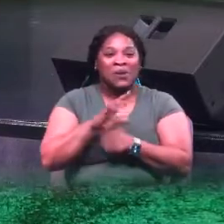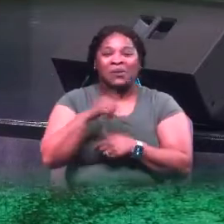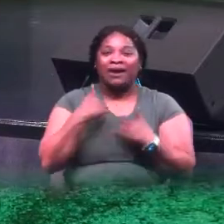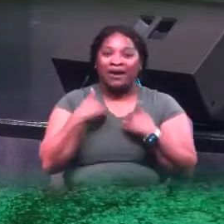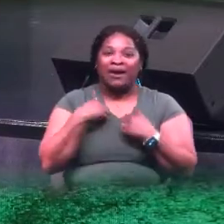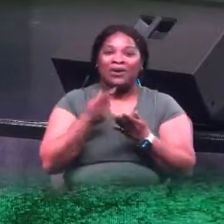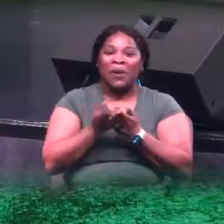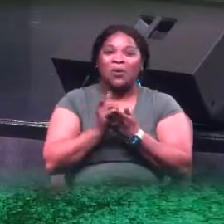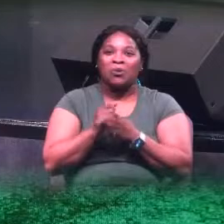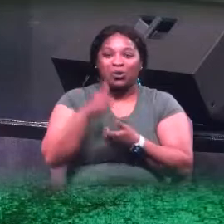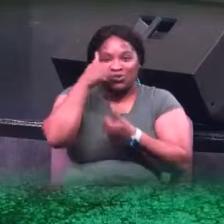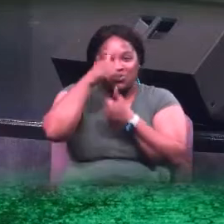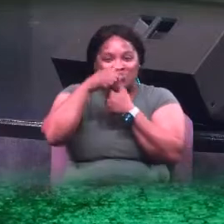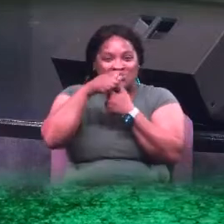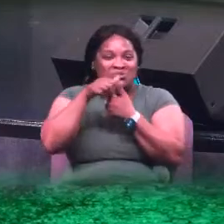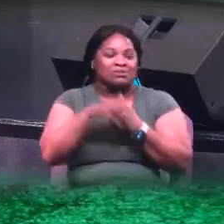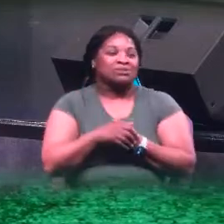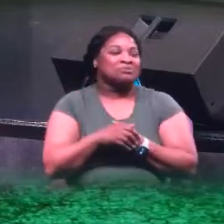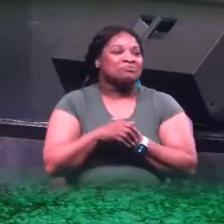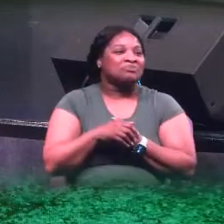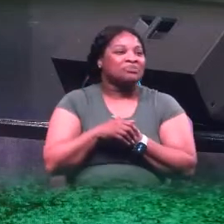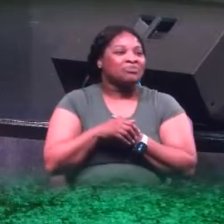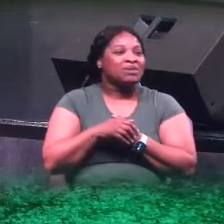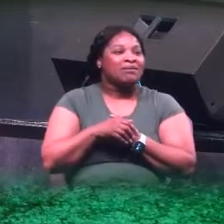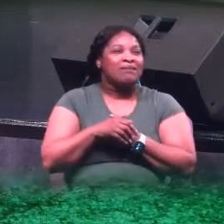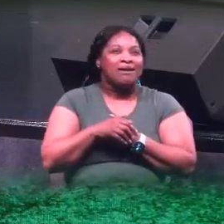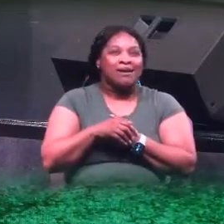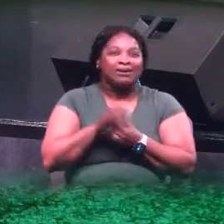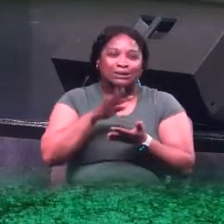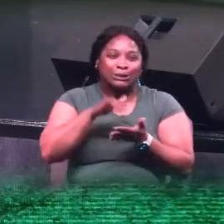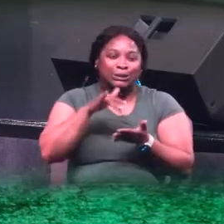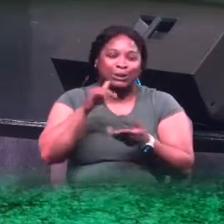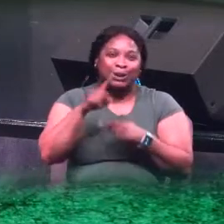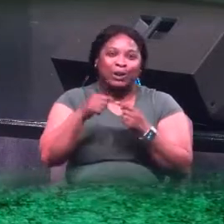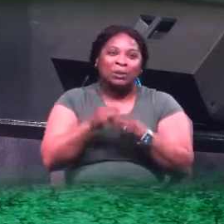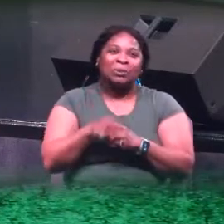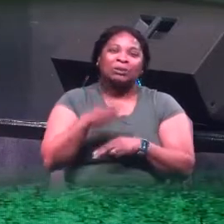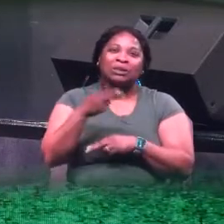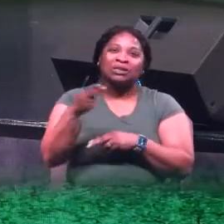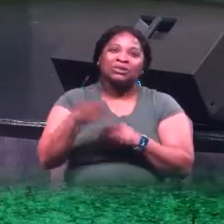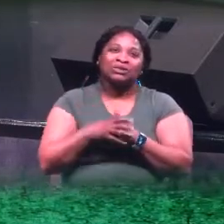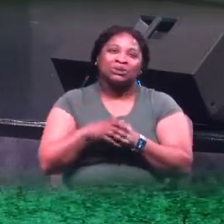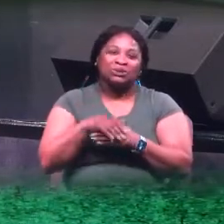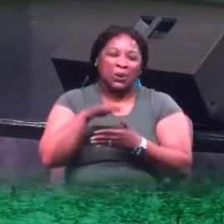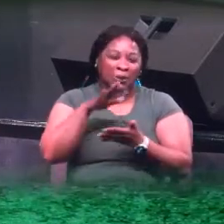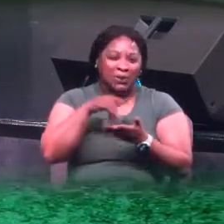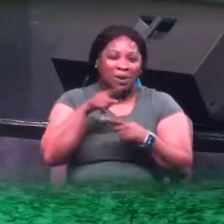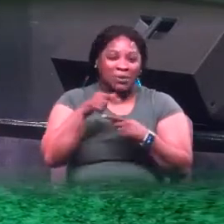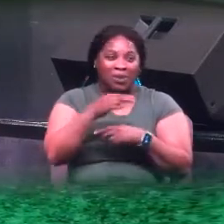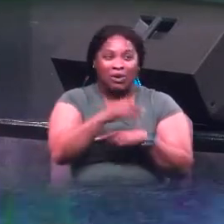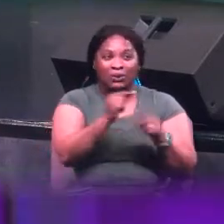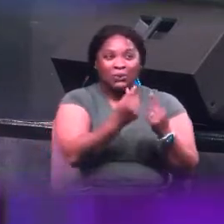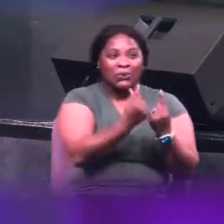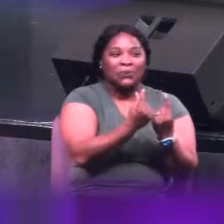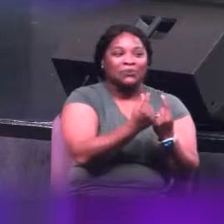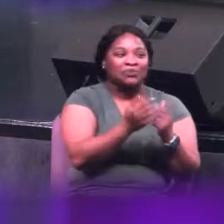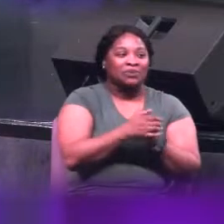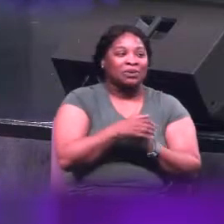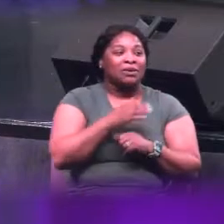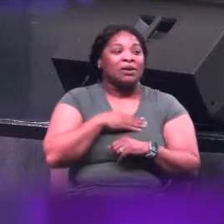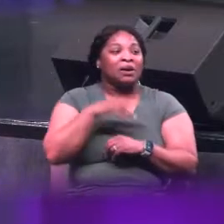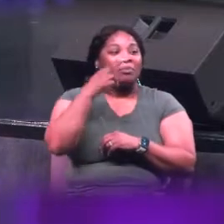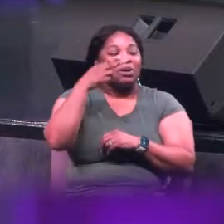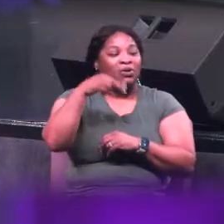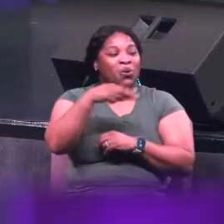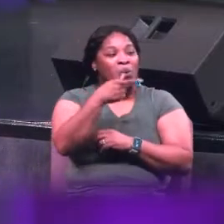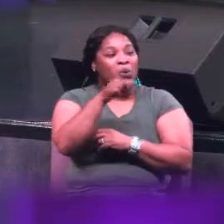And as I was studying about the history, as I was reading about Frankie Beverly and Maze, I found something out. My Uncle Horace is back